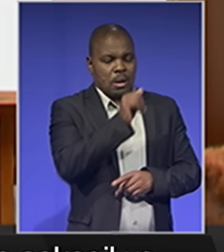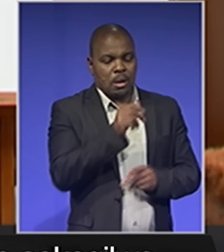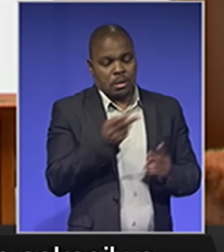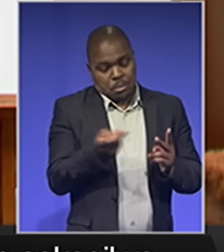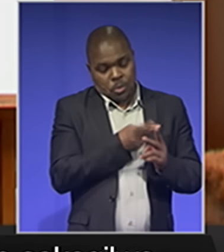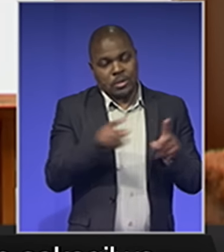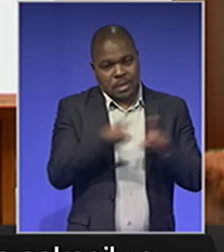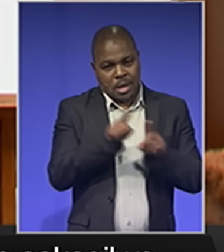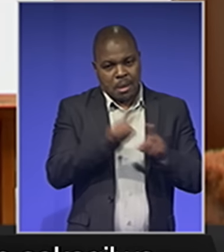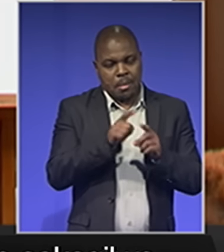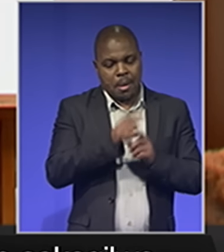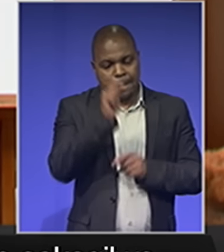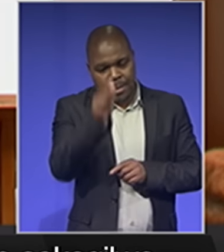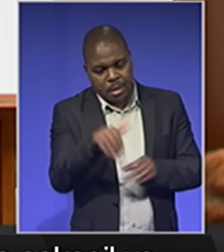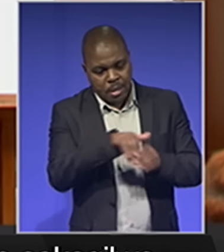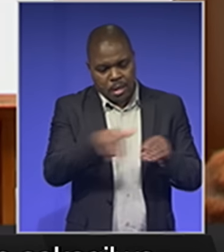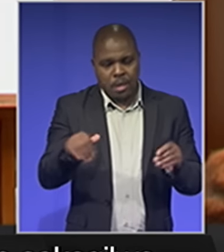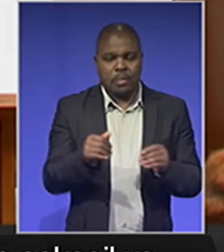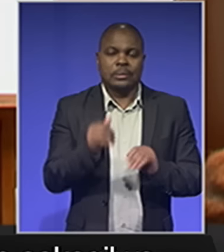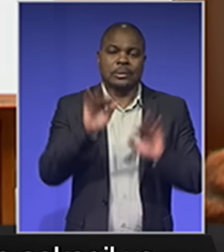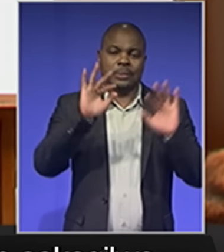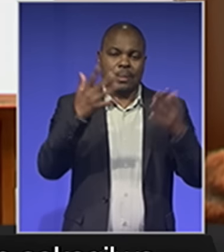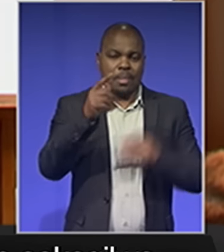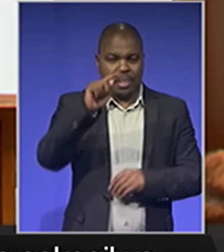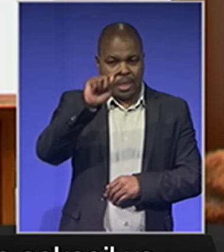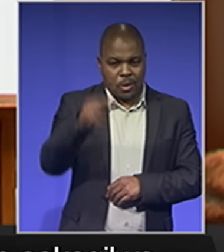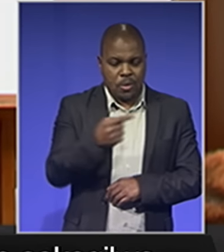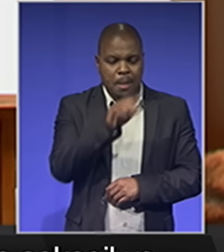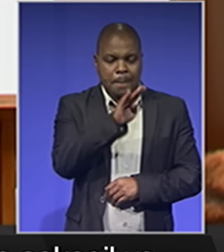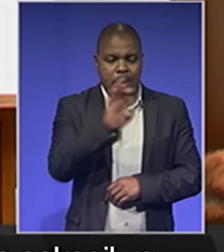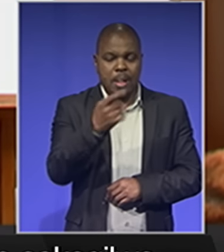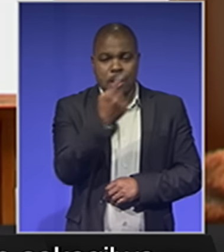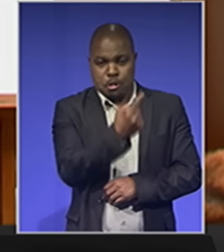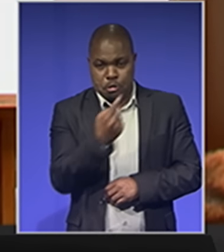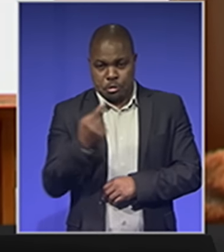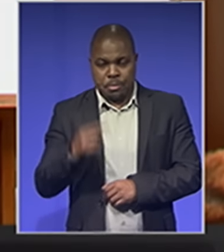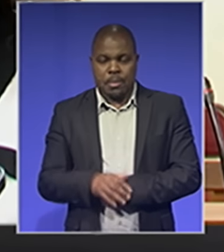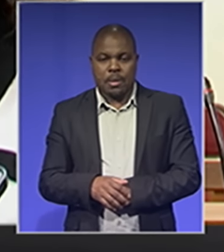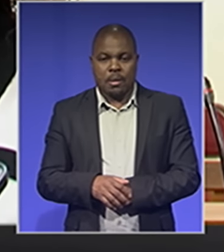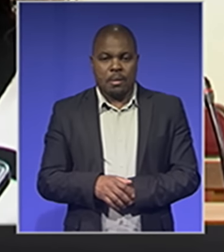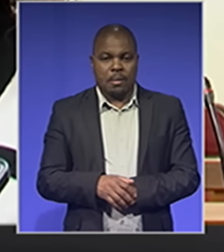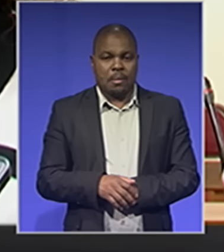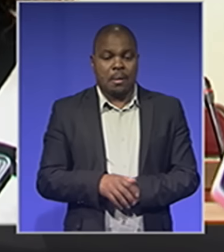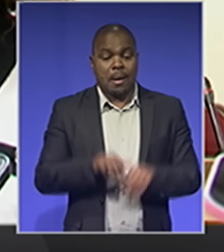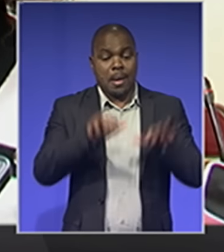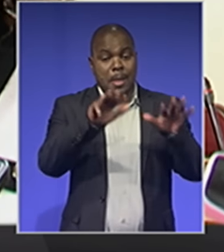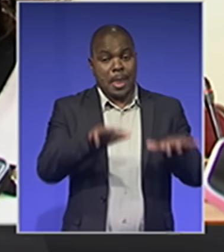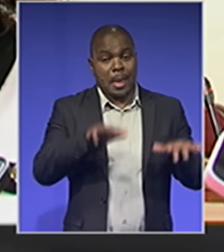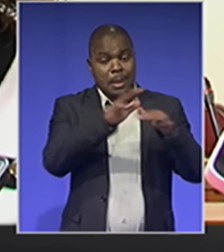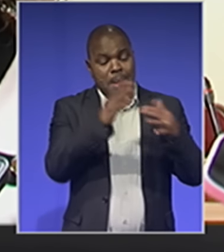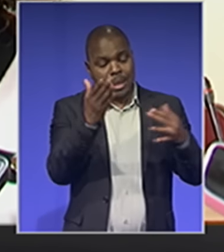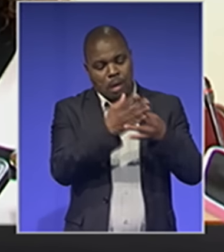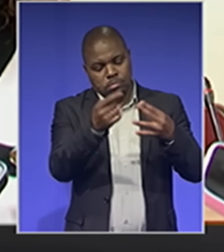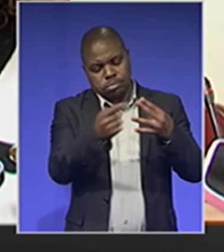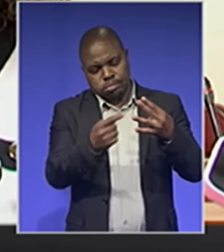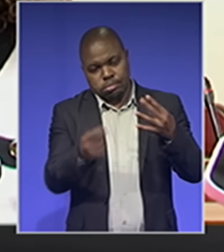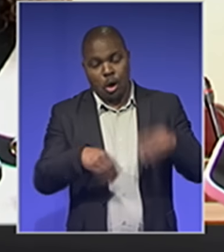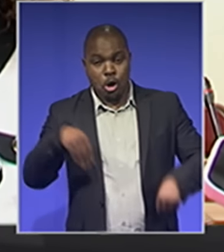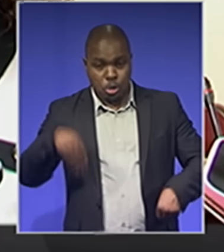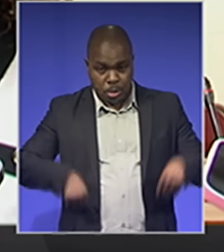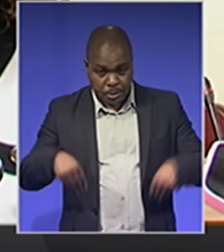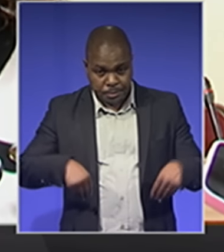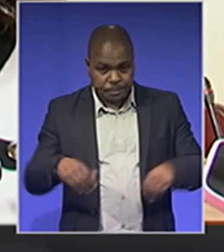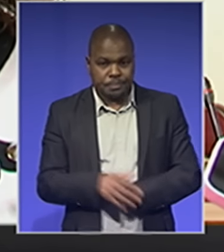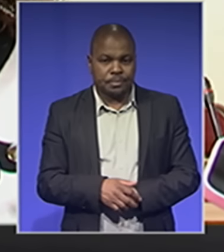ya diranta di le dikete di le 10 mongwe le mongwe. He's facing 19 counts of corruption.